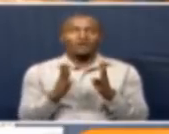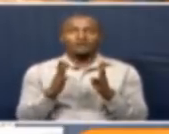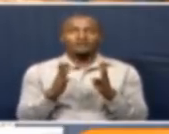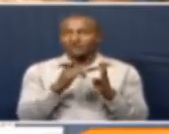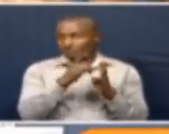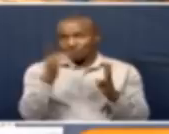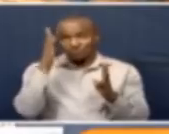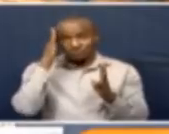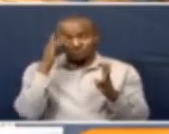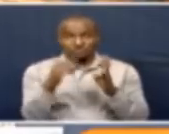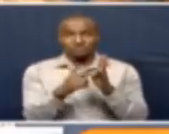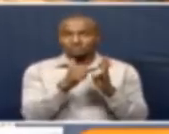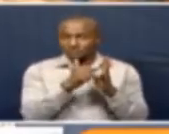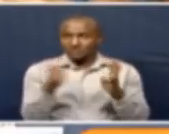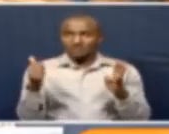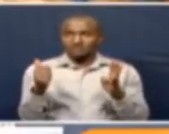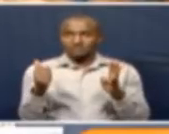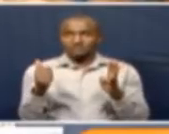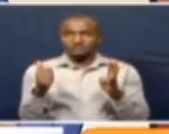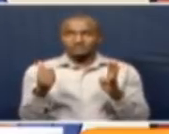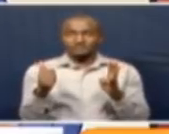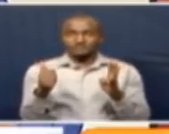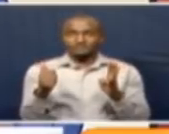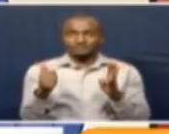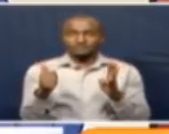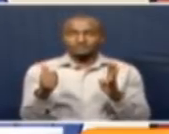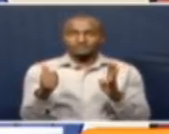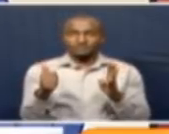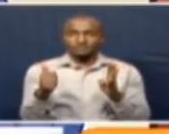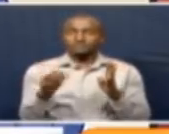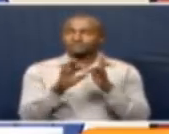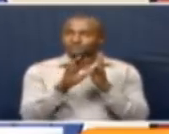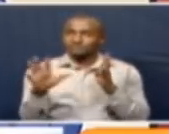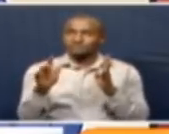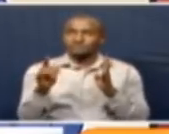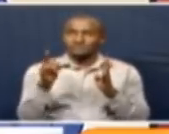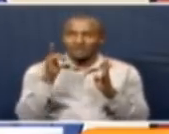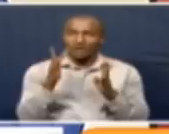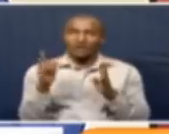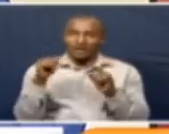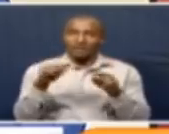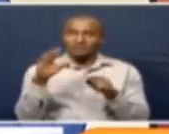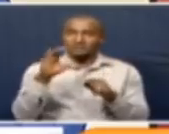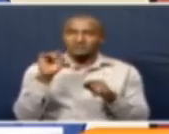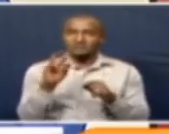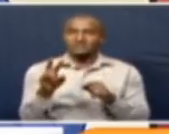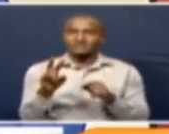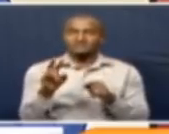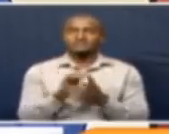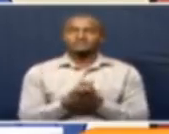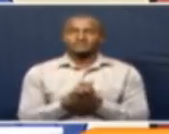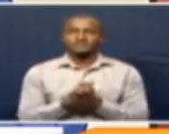screens. He is a lawyer and very frequent on Citizen Extra and our